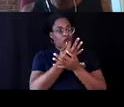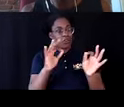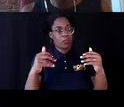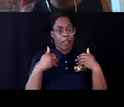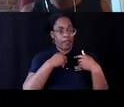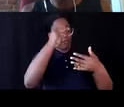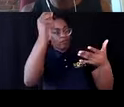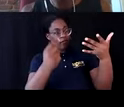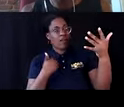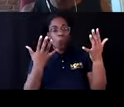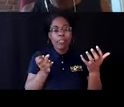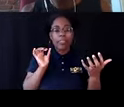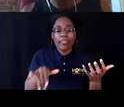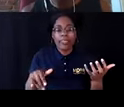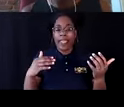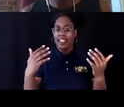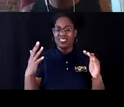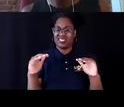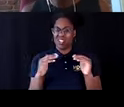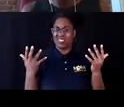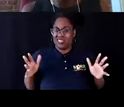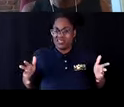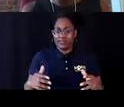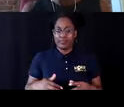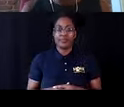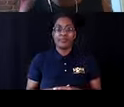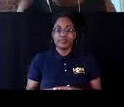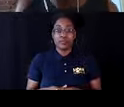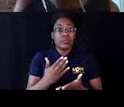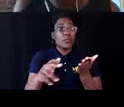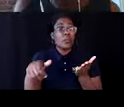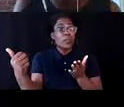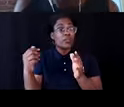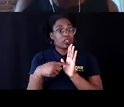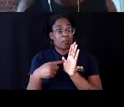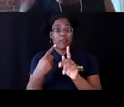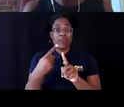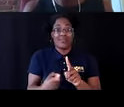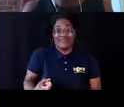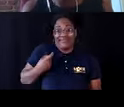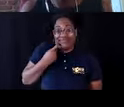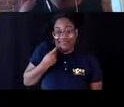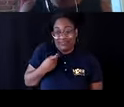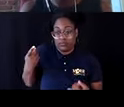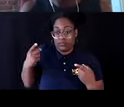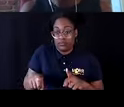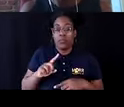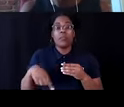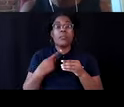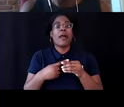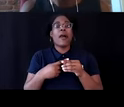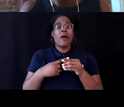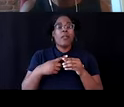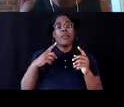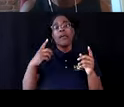hypocrisies that were present in white gender norms and categories. Here are a couple of other examples from very, very recently about the contradictions and the